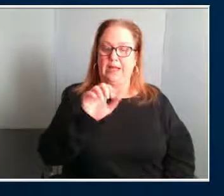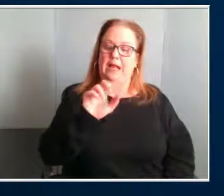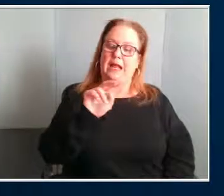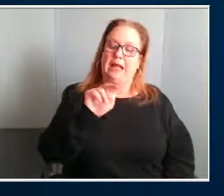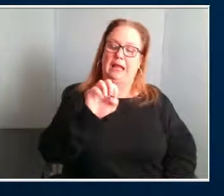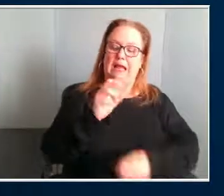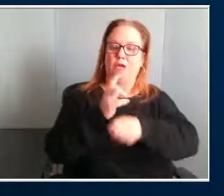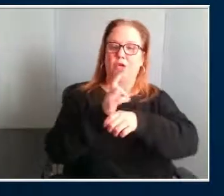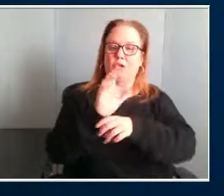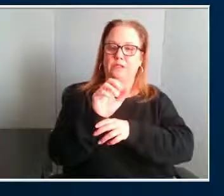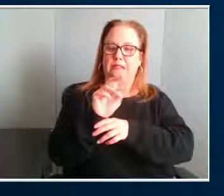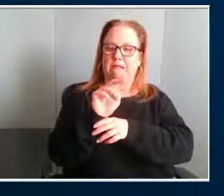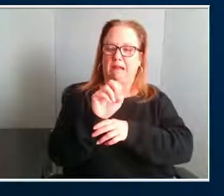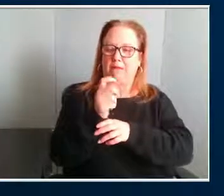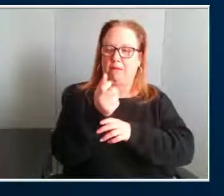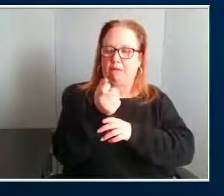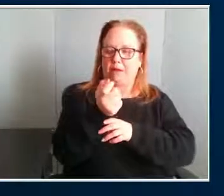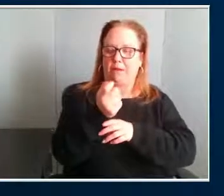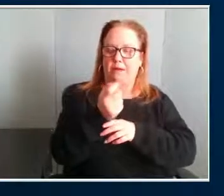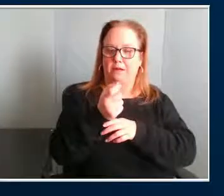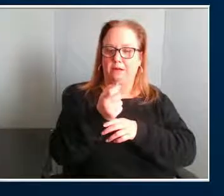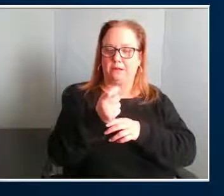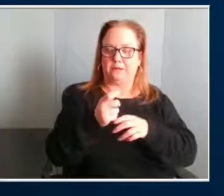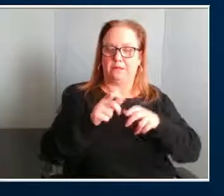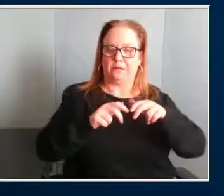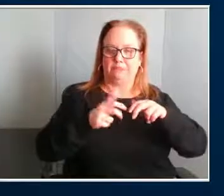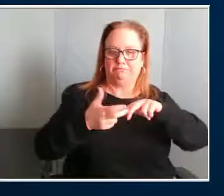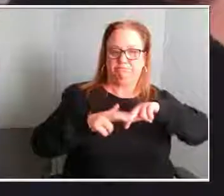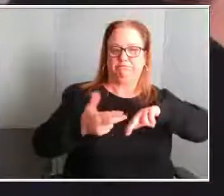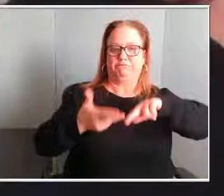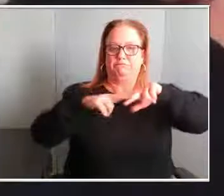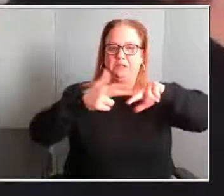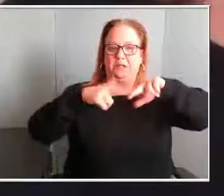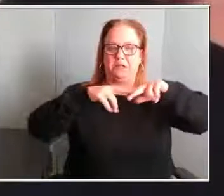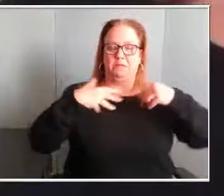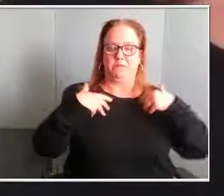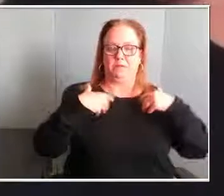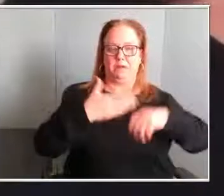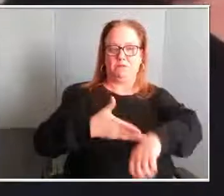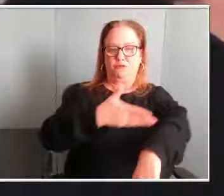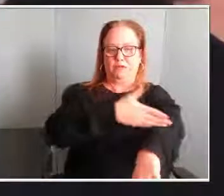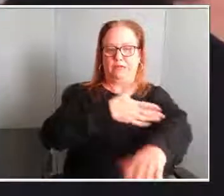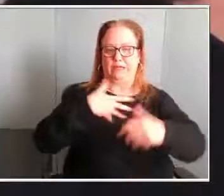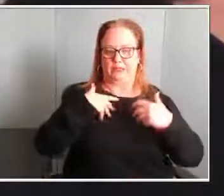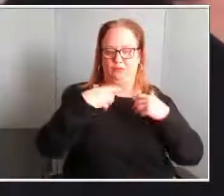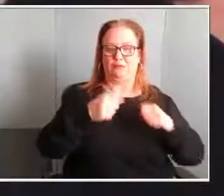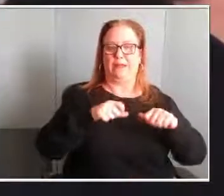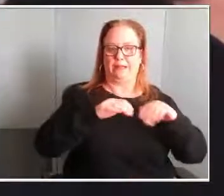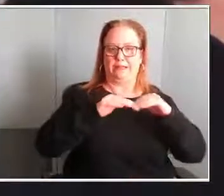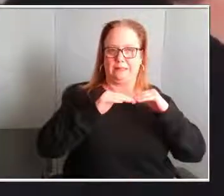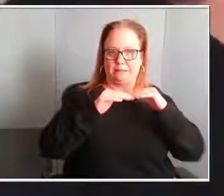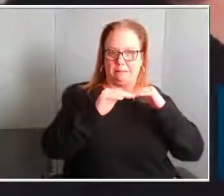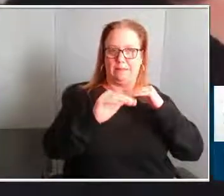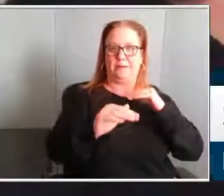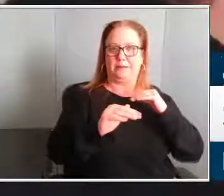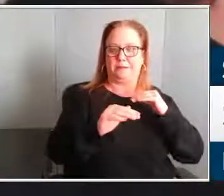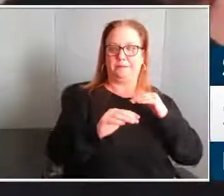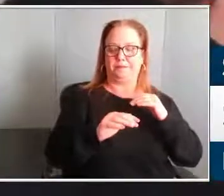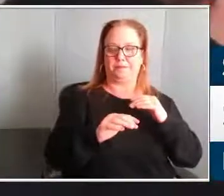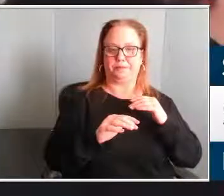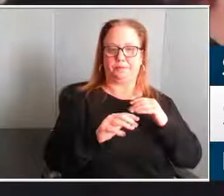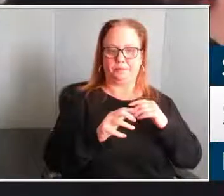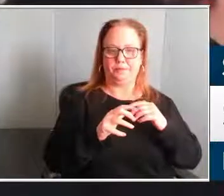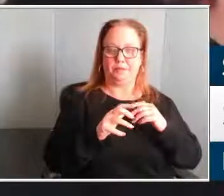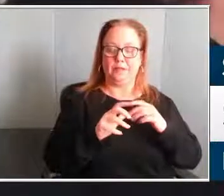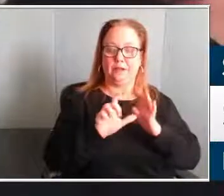while, just while he was building up strength and building up stability, and gradually got rid of the